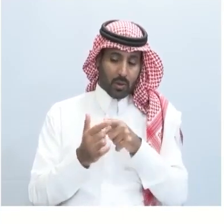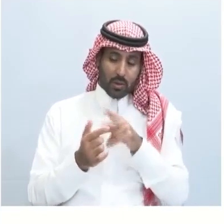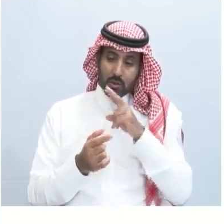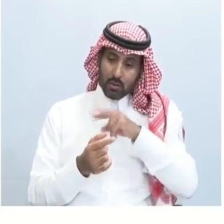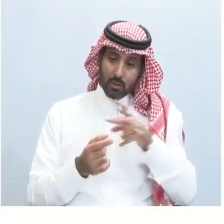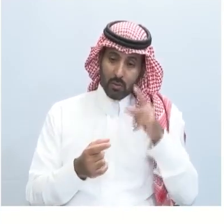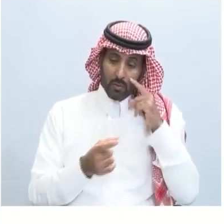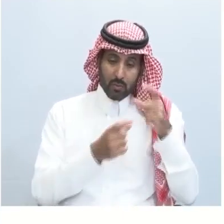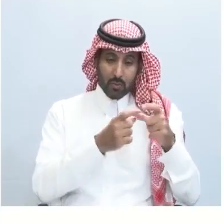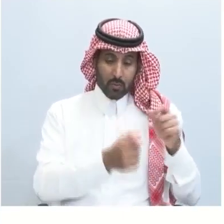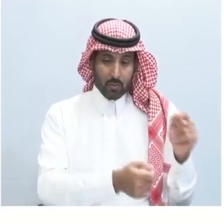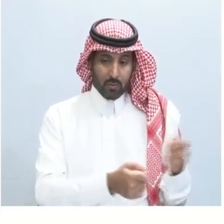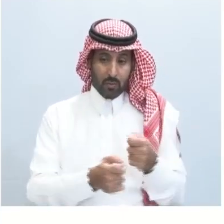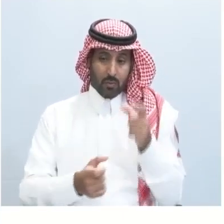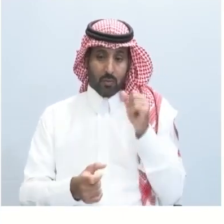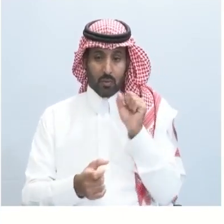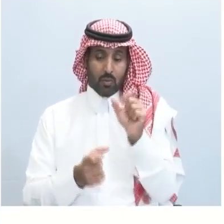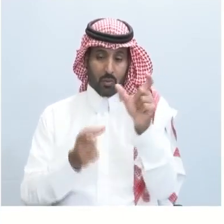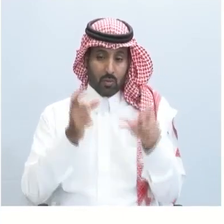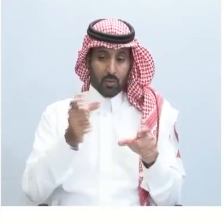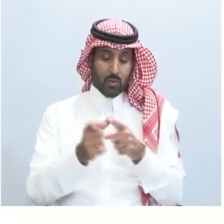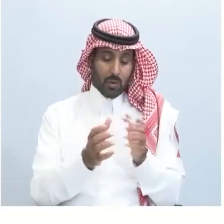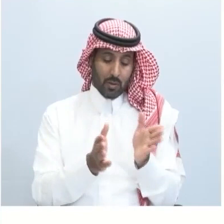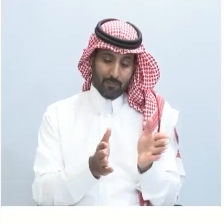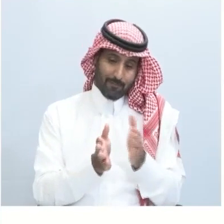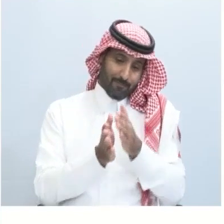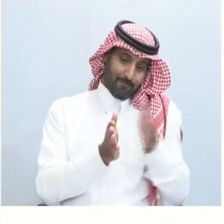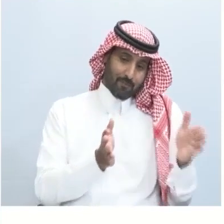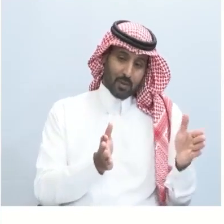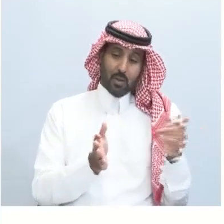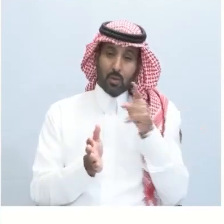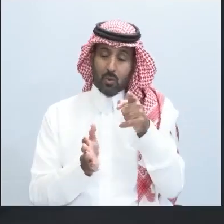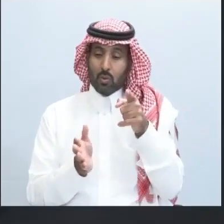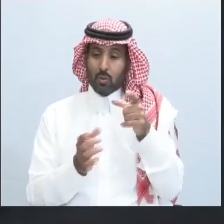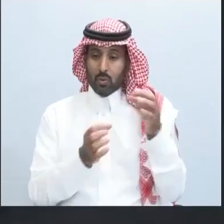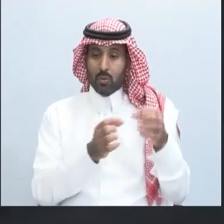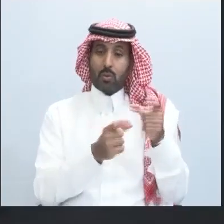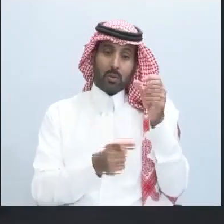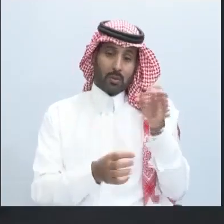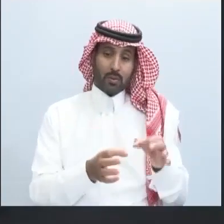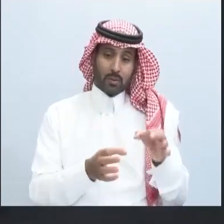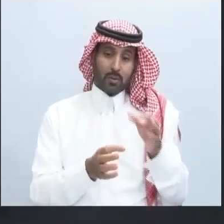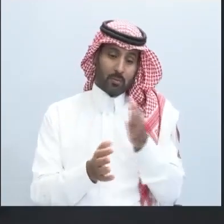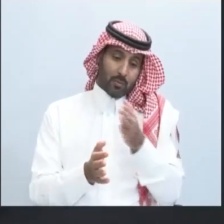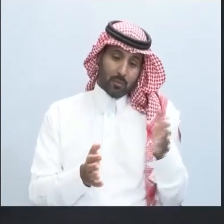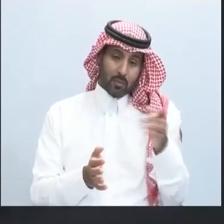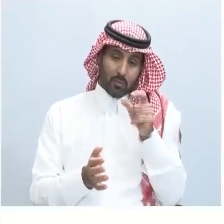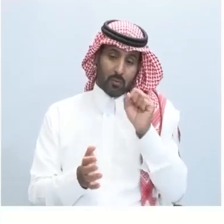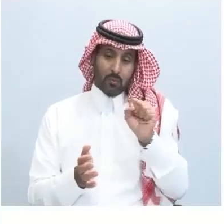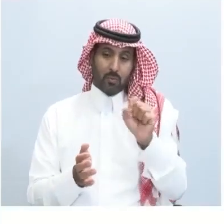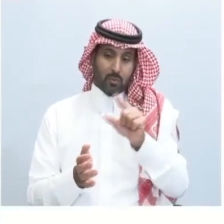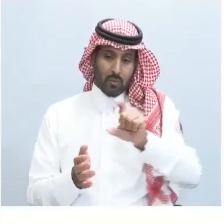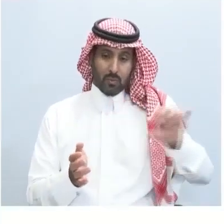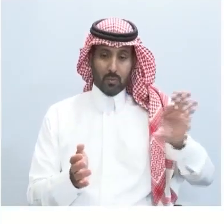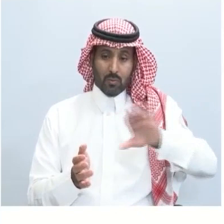hockey rink. Your team is on the left. Your team is on the left. So we'll be reading the